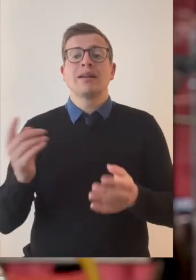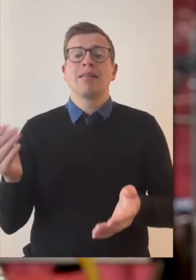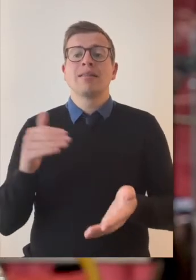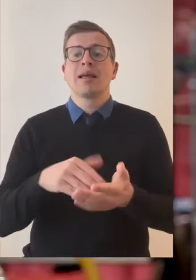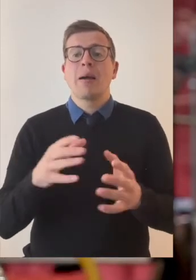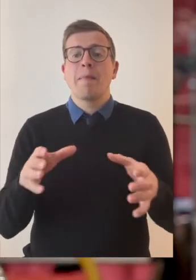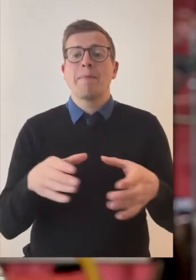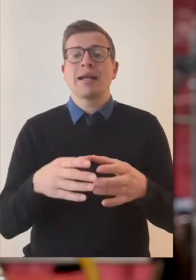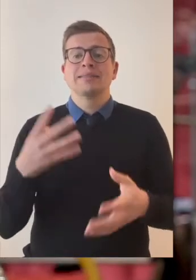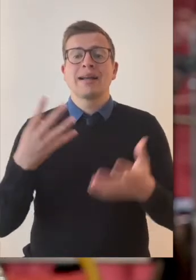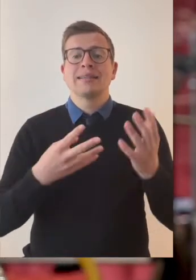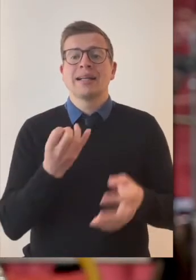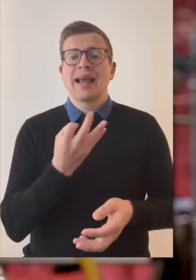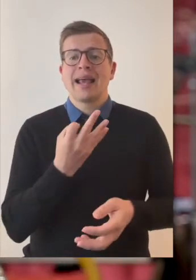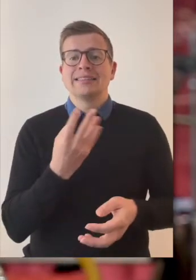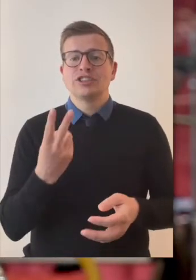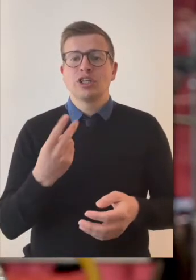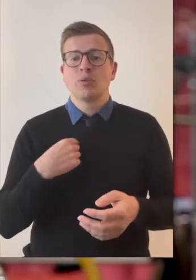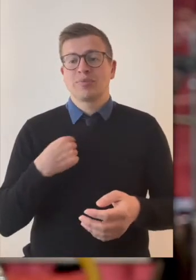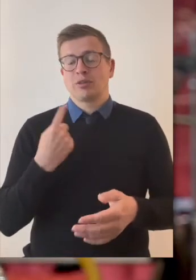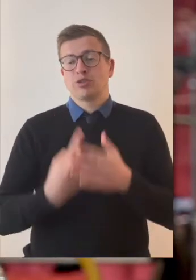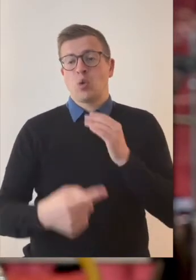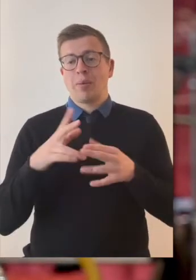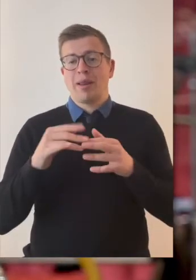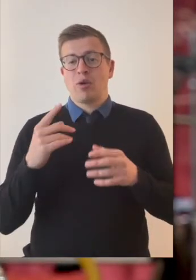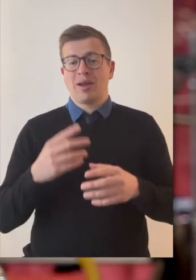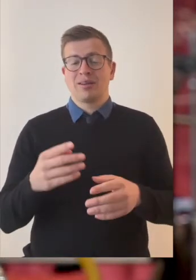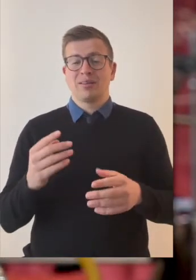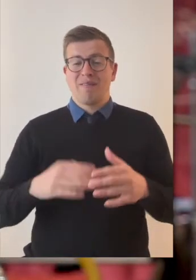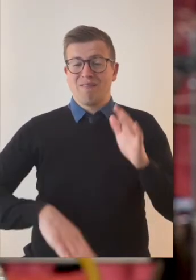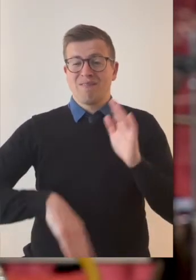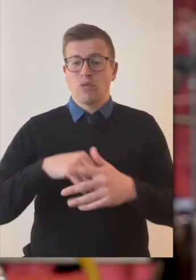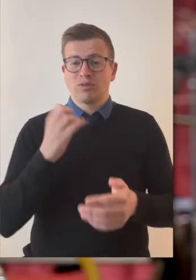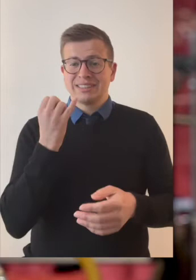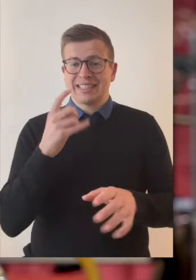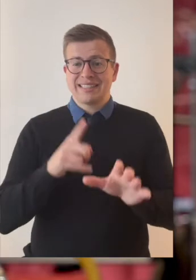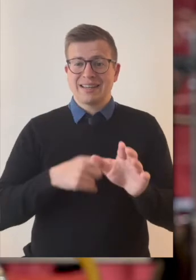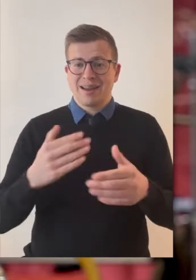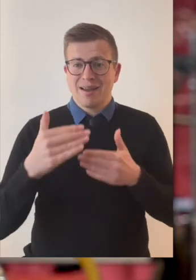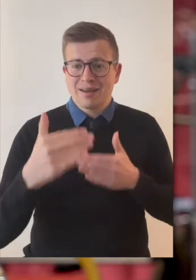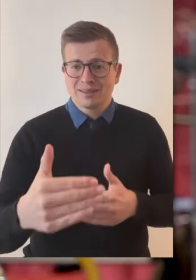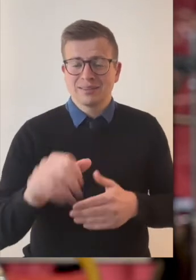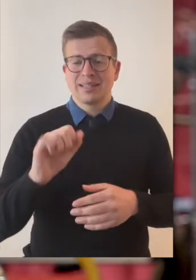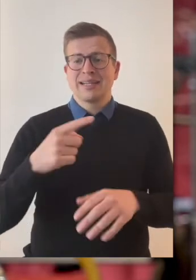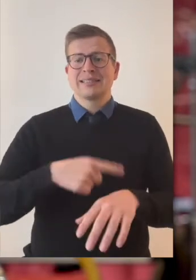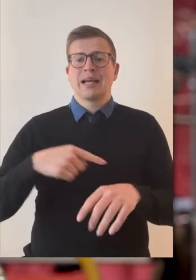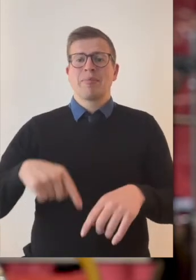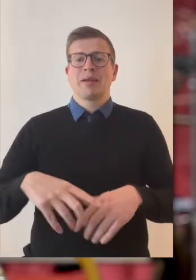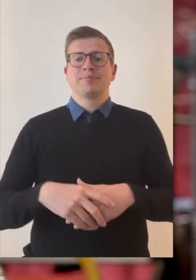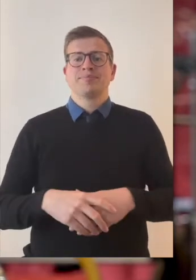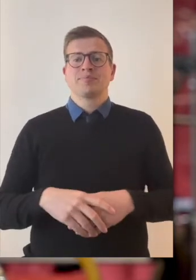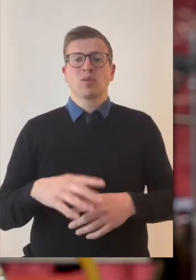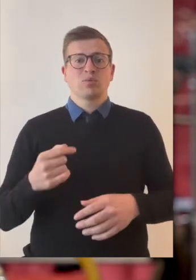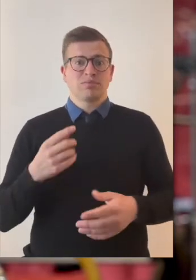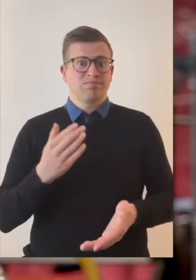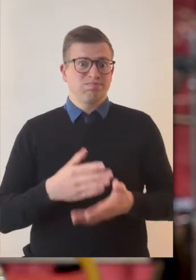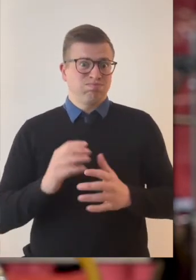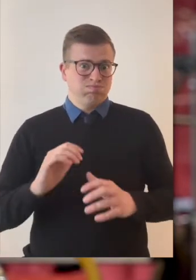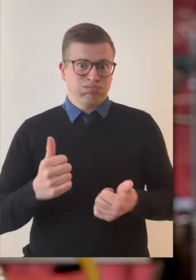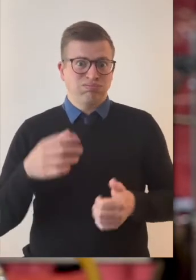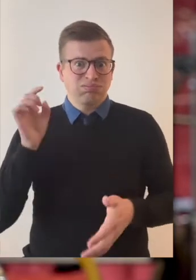Howard Snell came to the band in 1982, and I was the only player that spent the full 16 years of his tenure